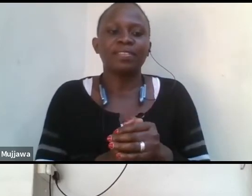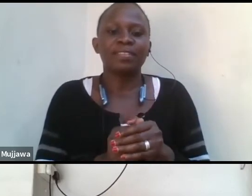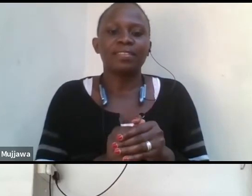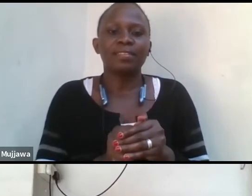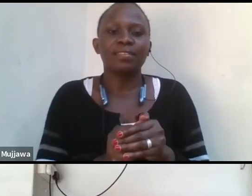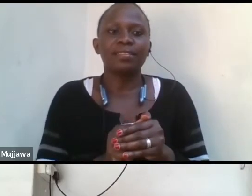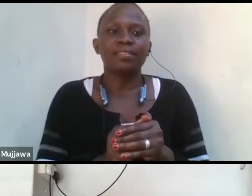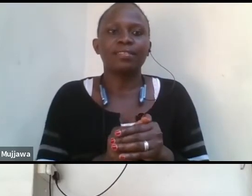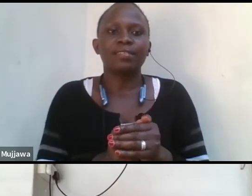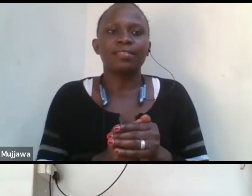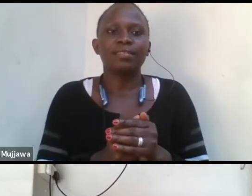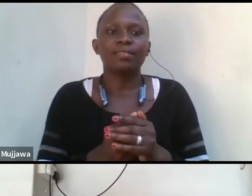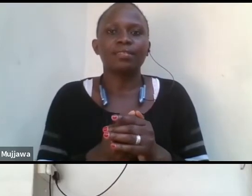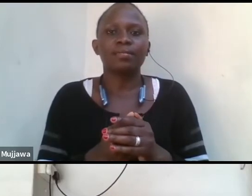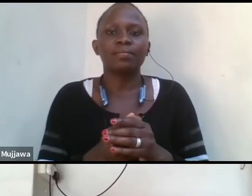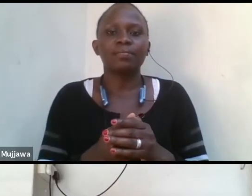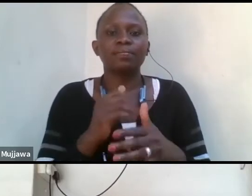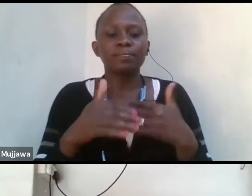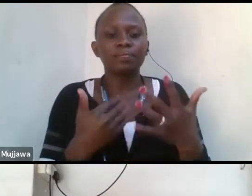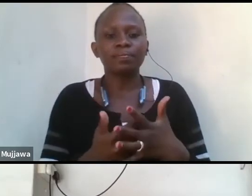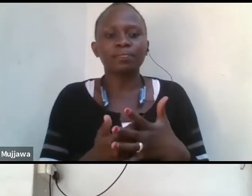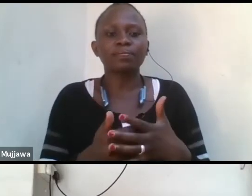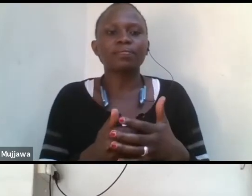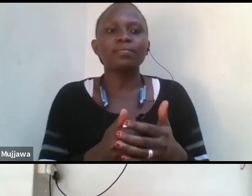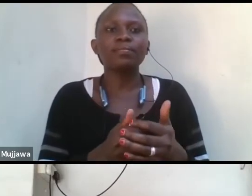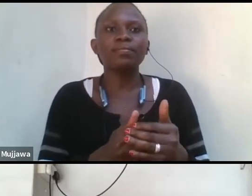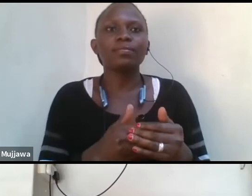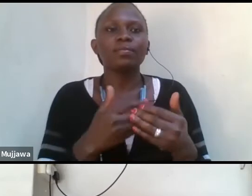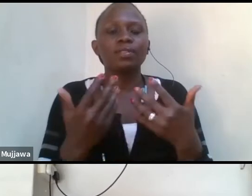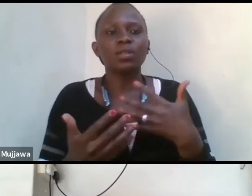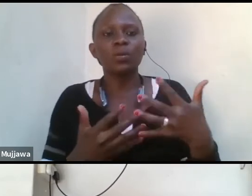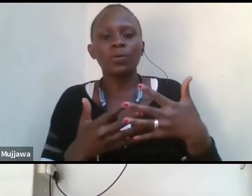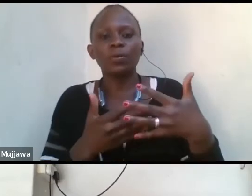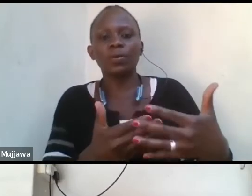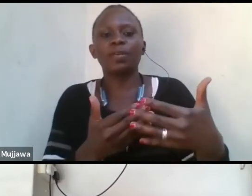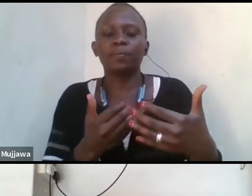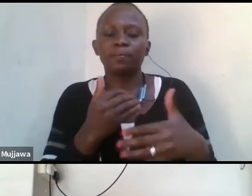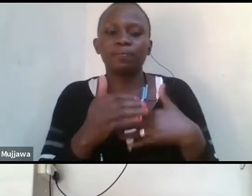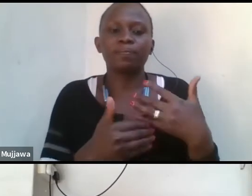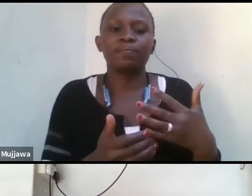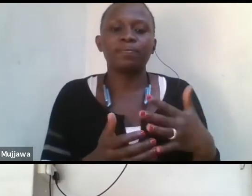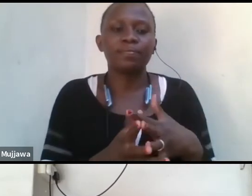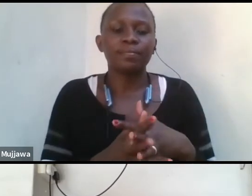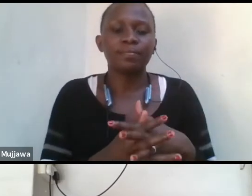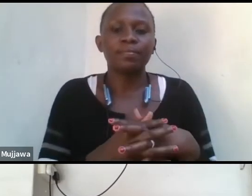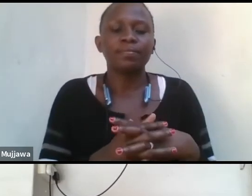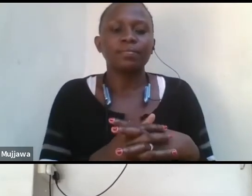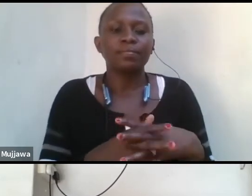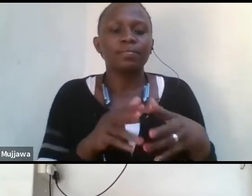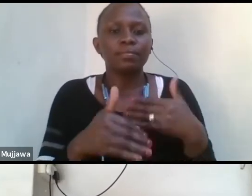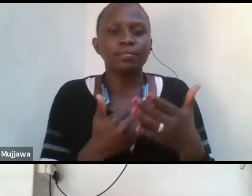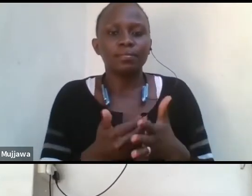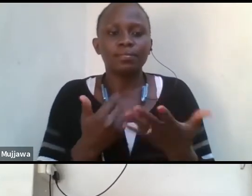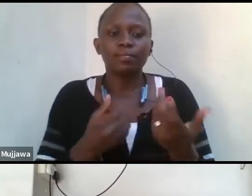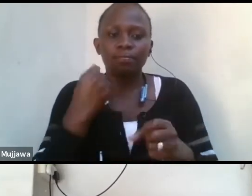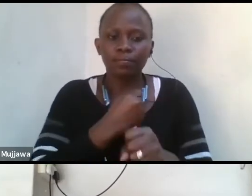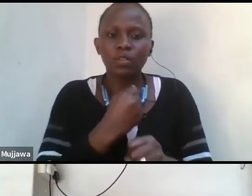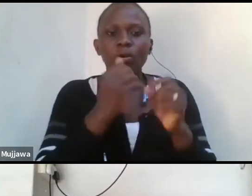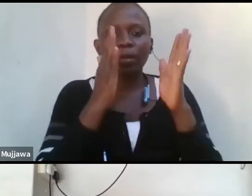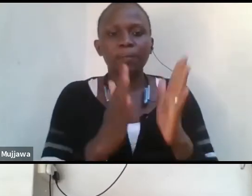you know, permissions to allow us to drop and pick our workers. So, and also the workers live in every part